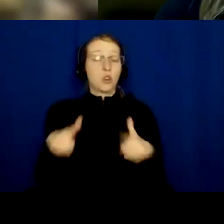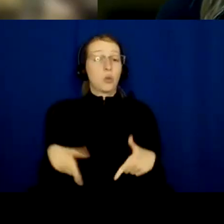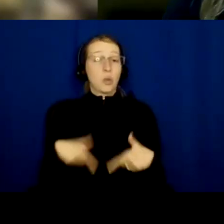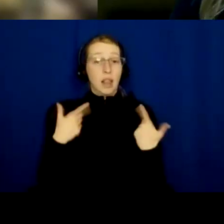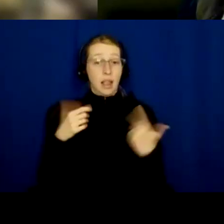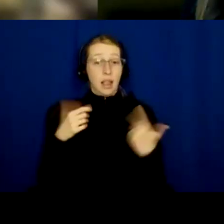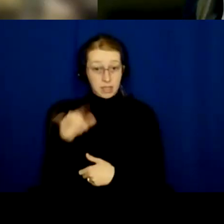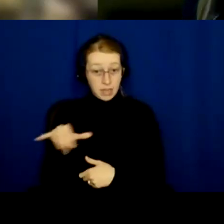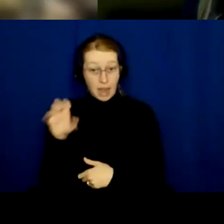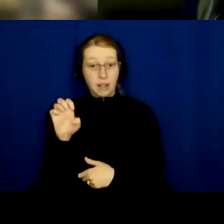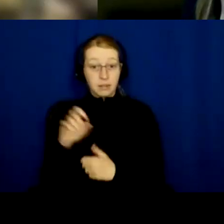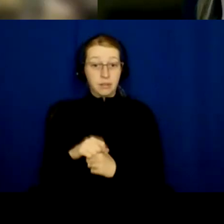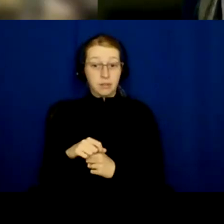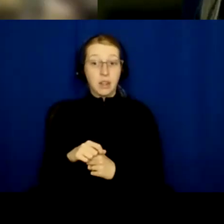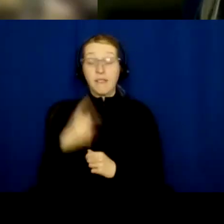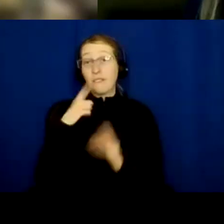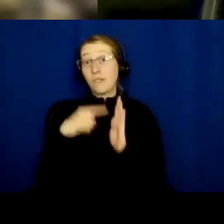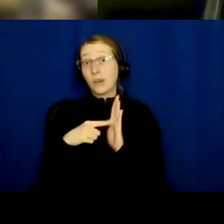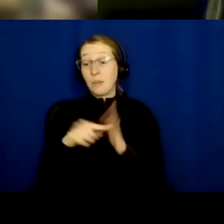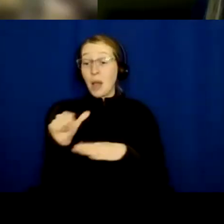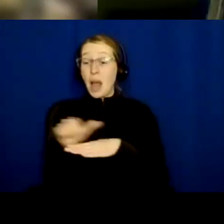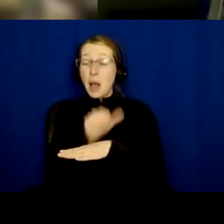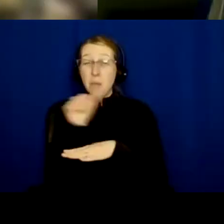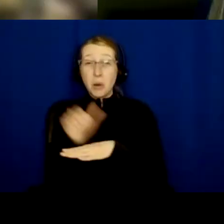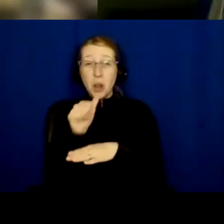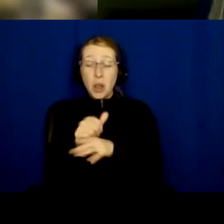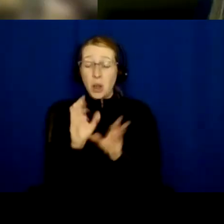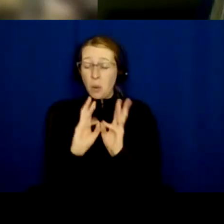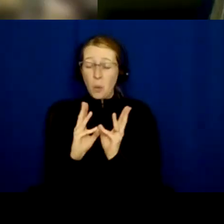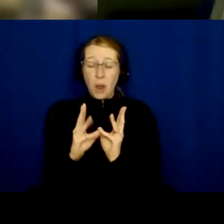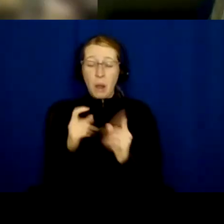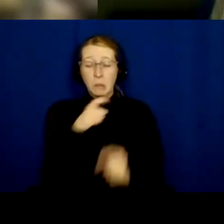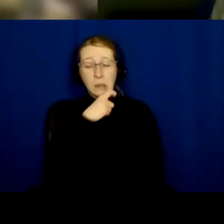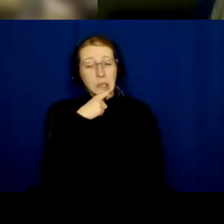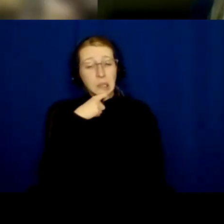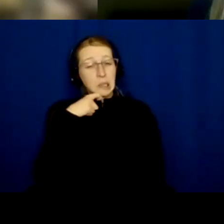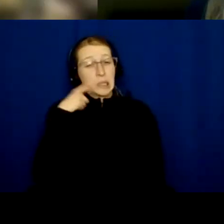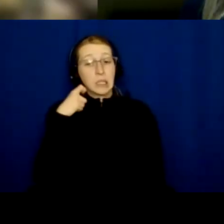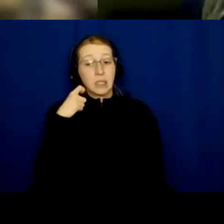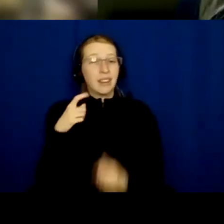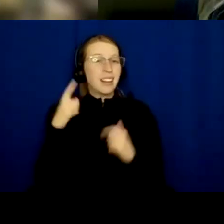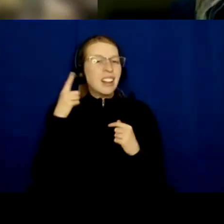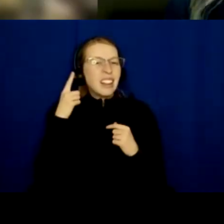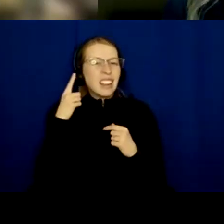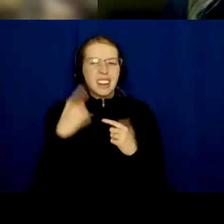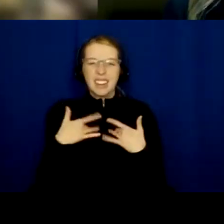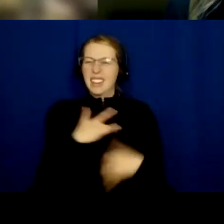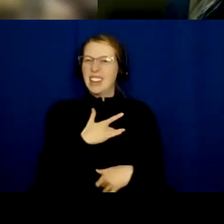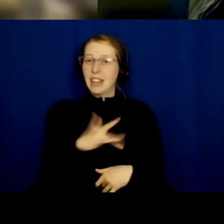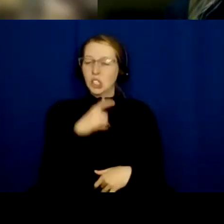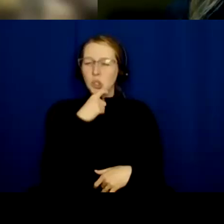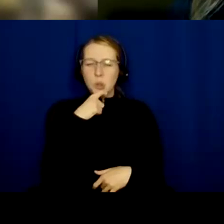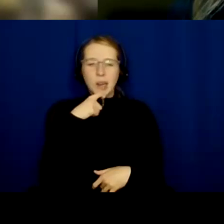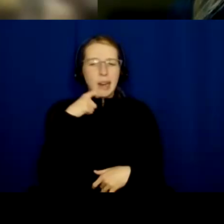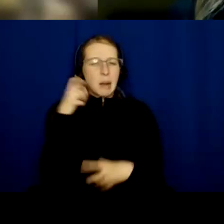in Alberta, for example, when the weather's dry, it tends to dry up and not move. Where if you're